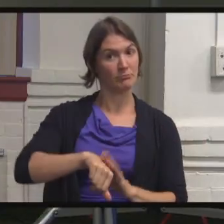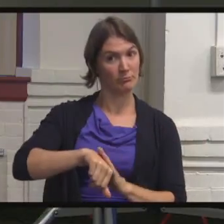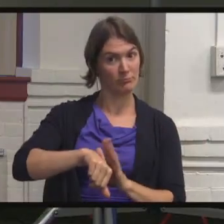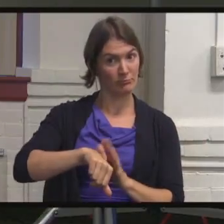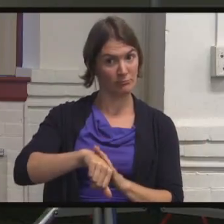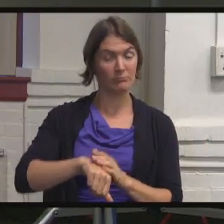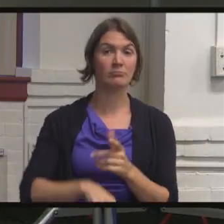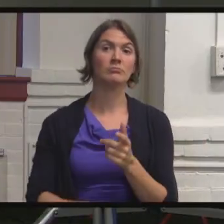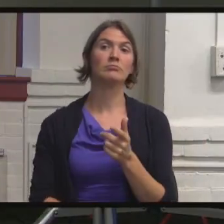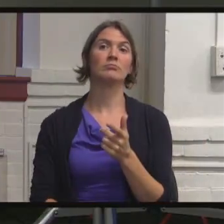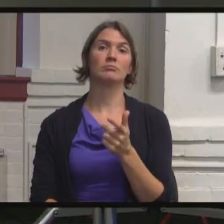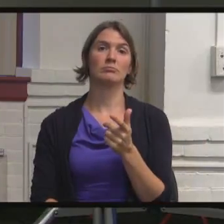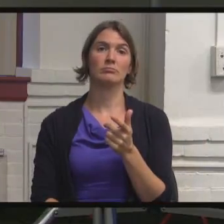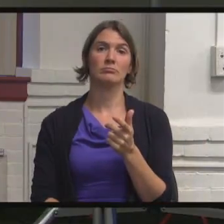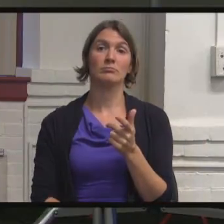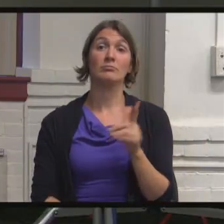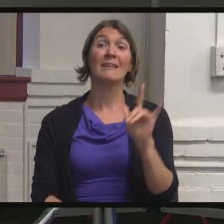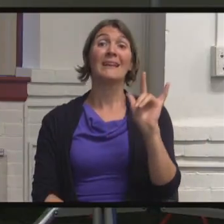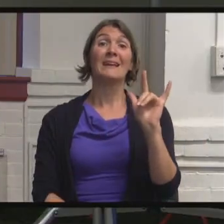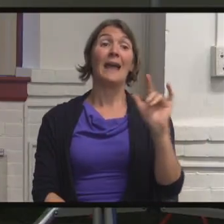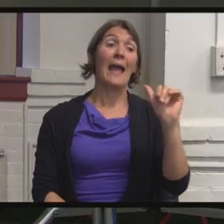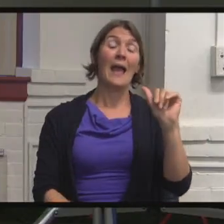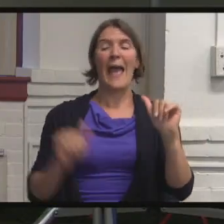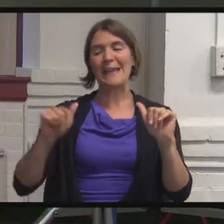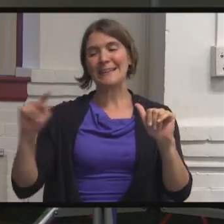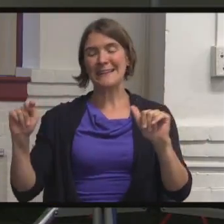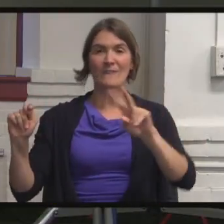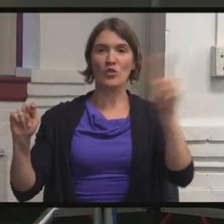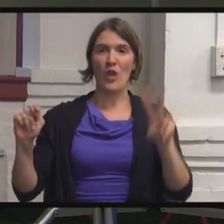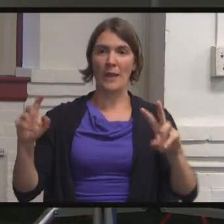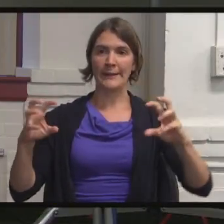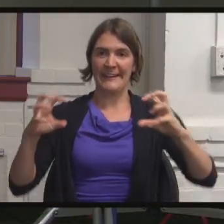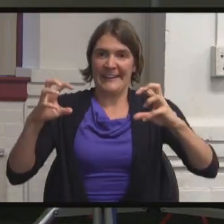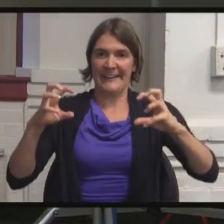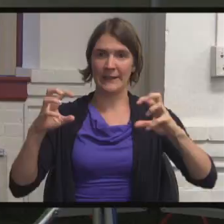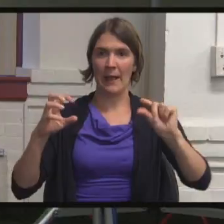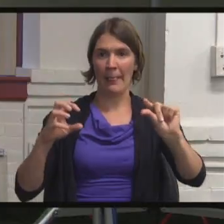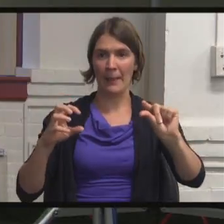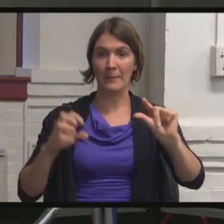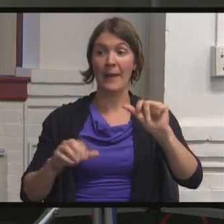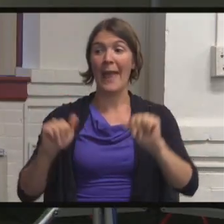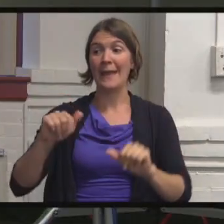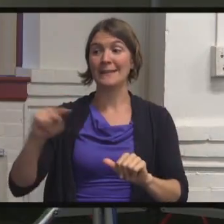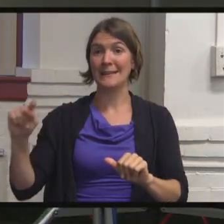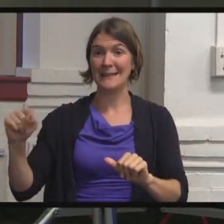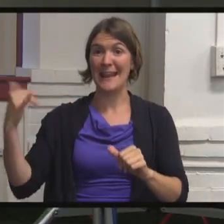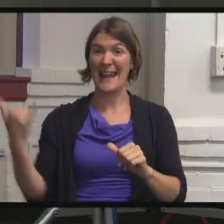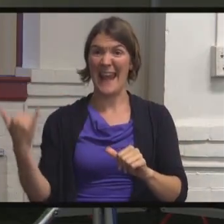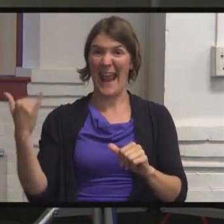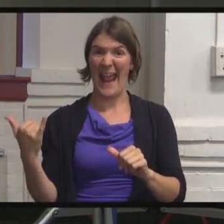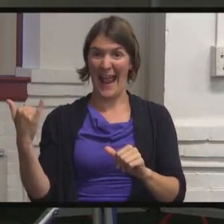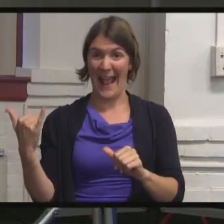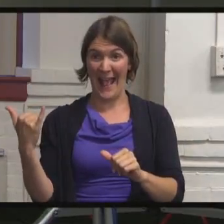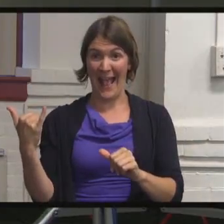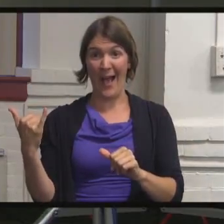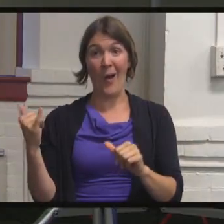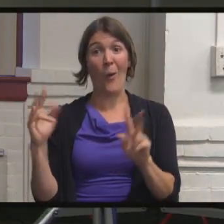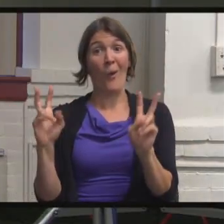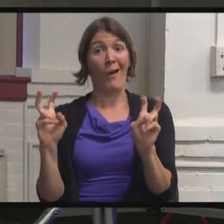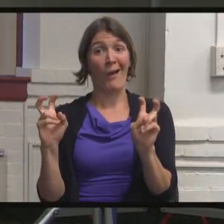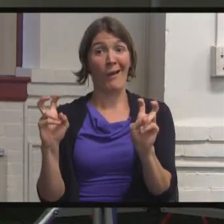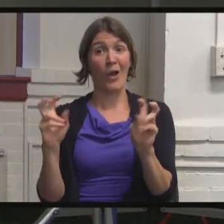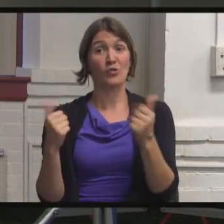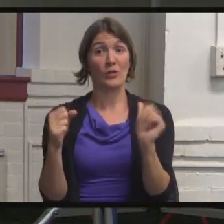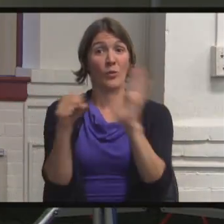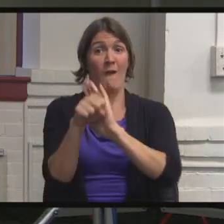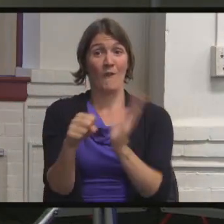the, you know, the fallout between AT&T and Verizon is AT&T are now backfilling, effectively, coverage in this